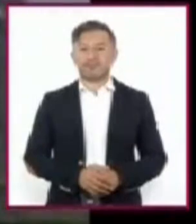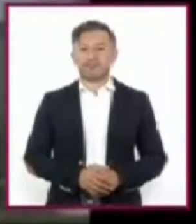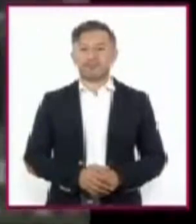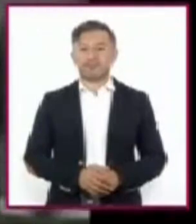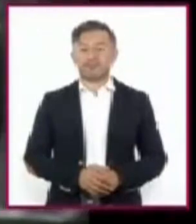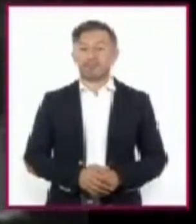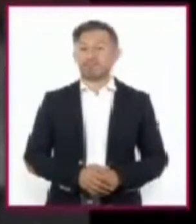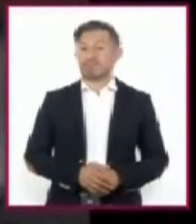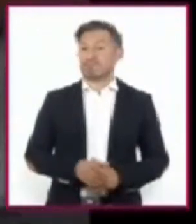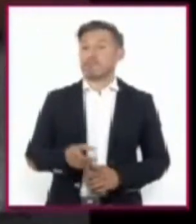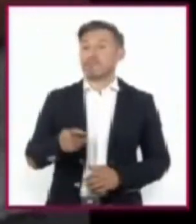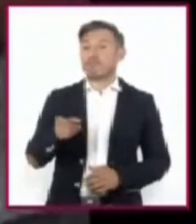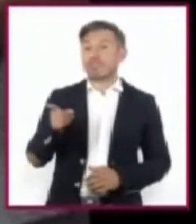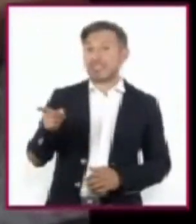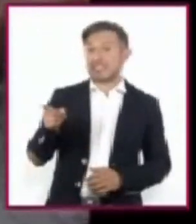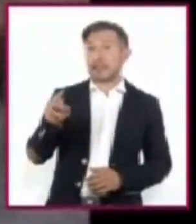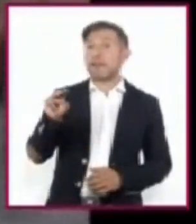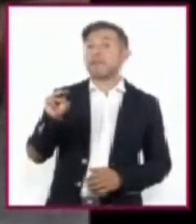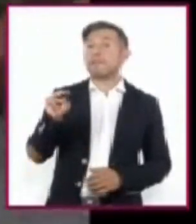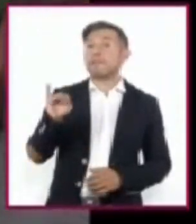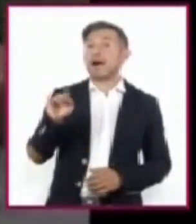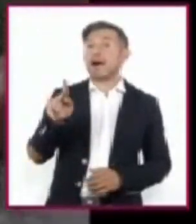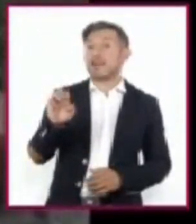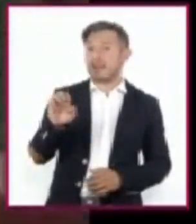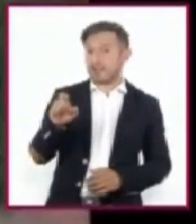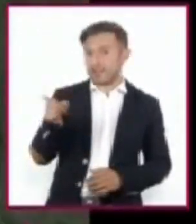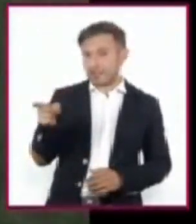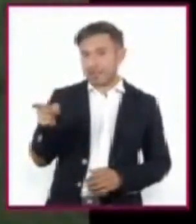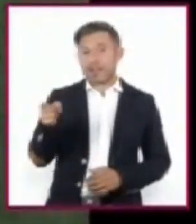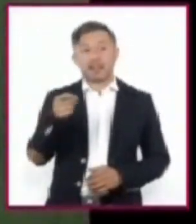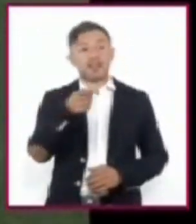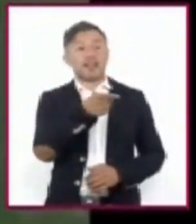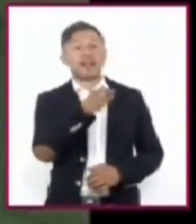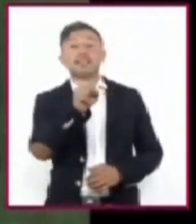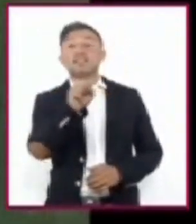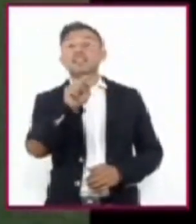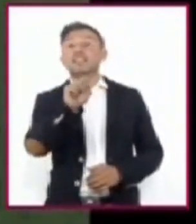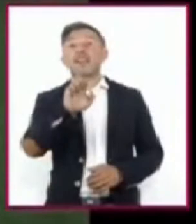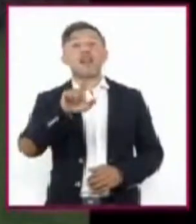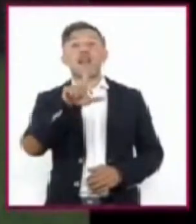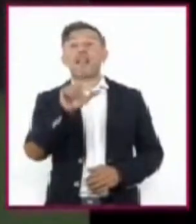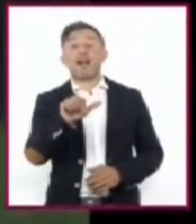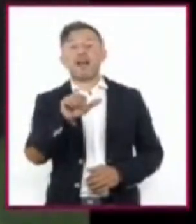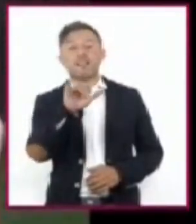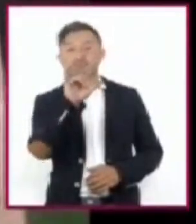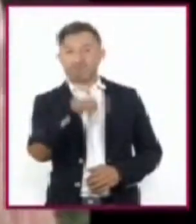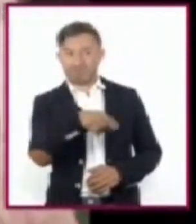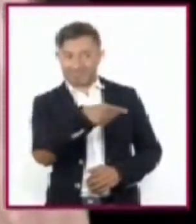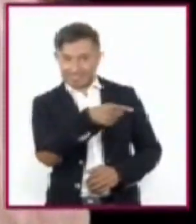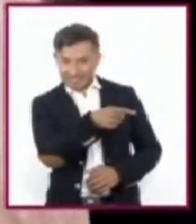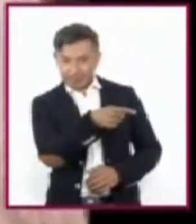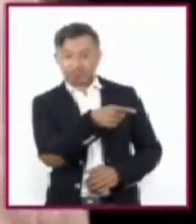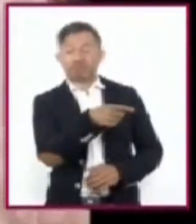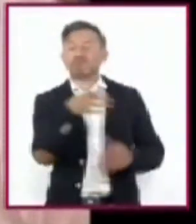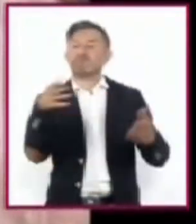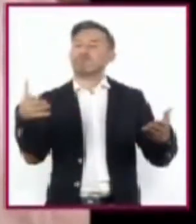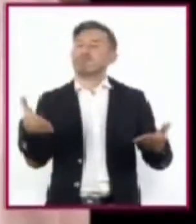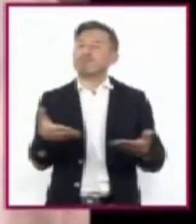is Mike. This is Stella. Nice to meet